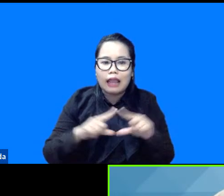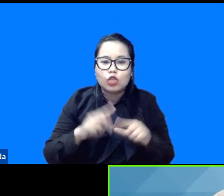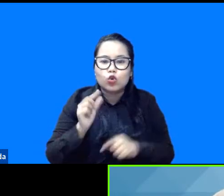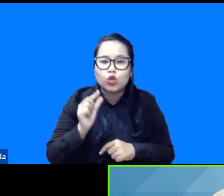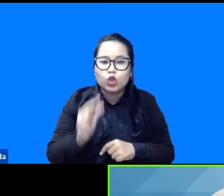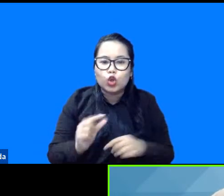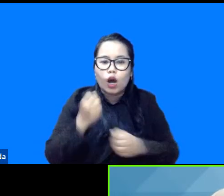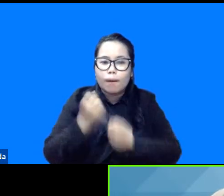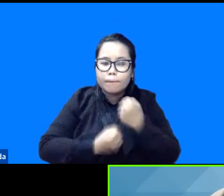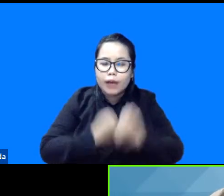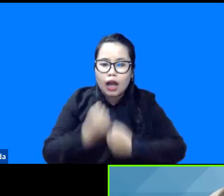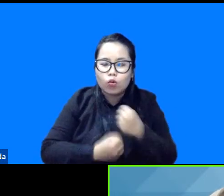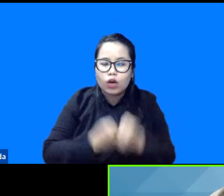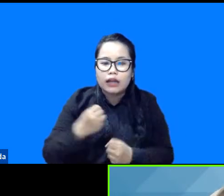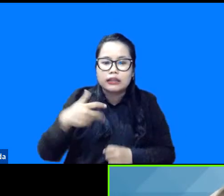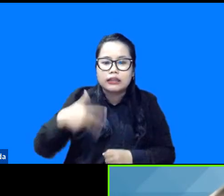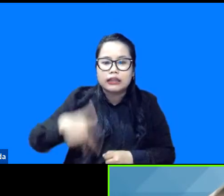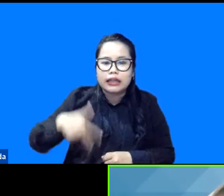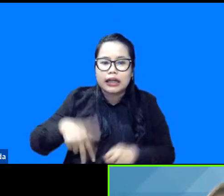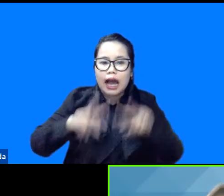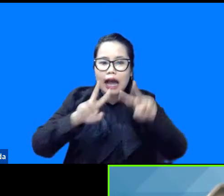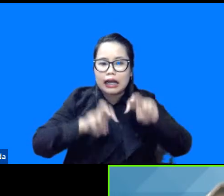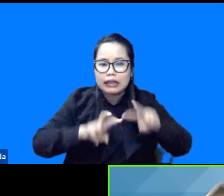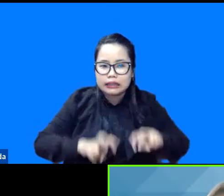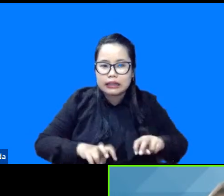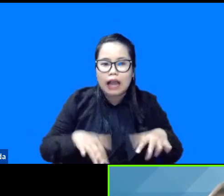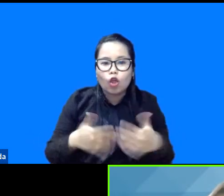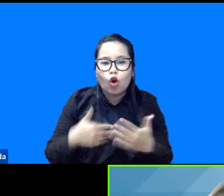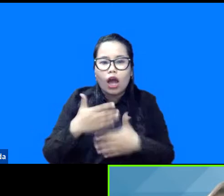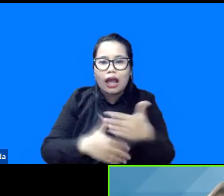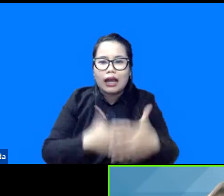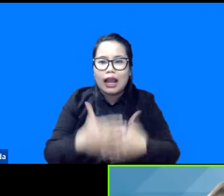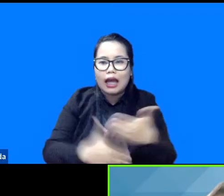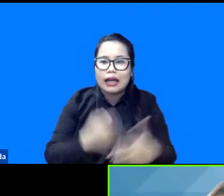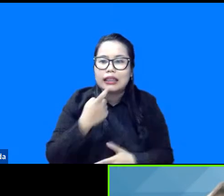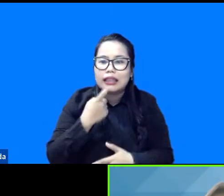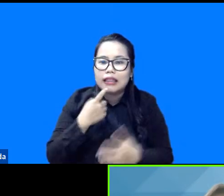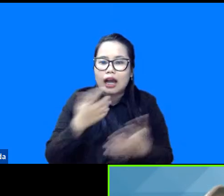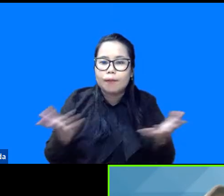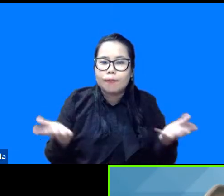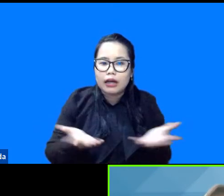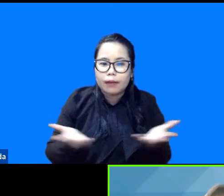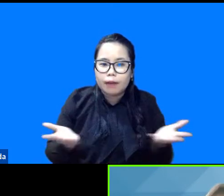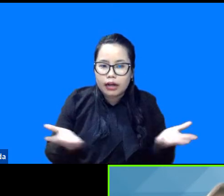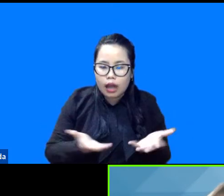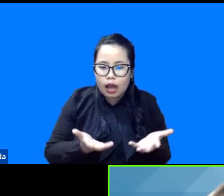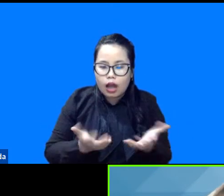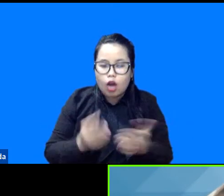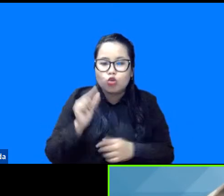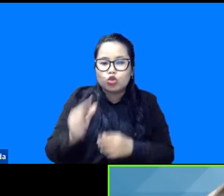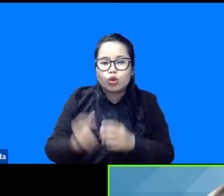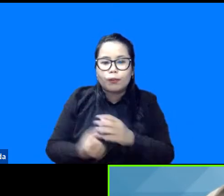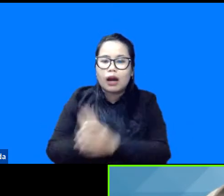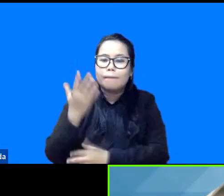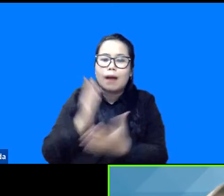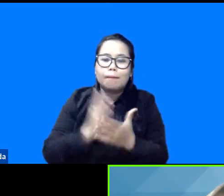or instrument or steps how the project developer shall assess